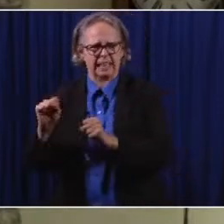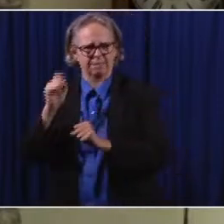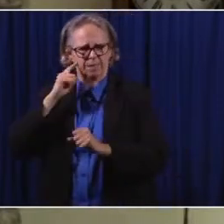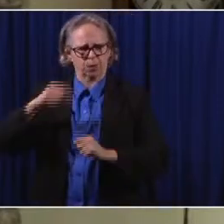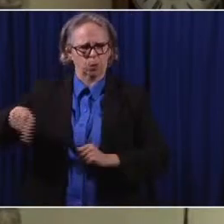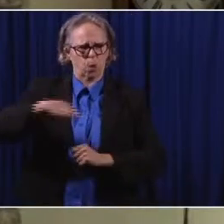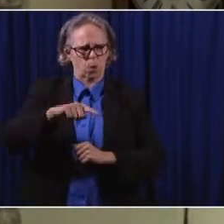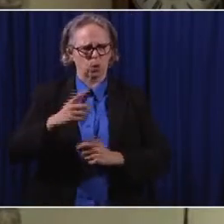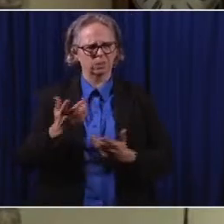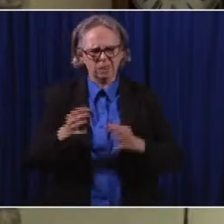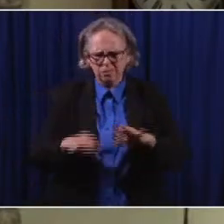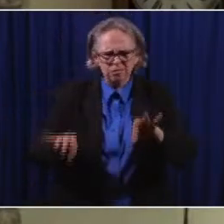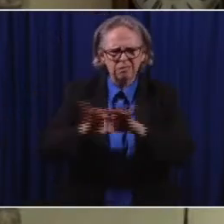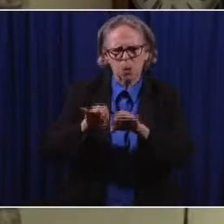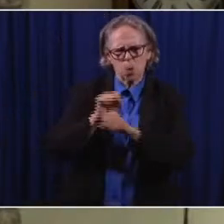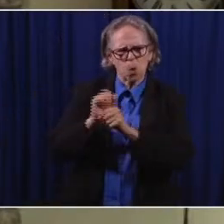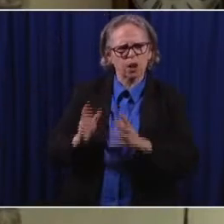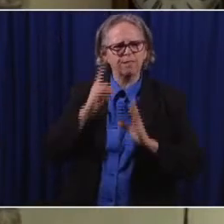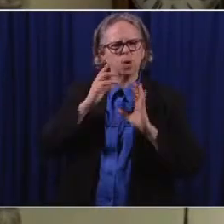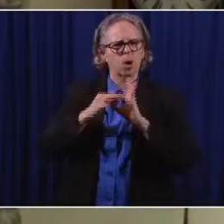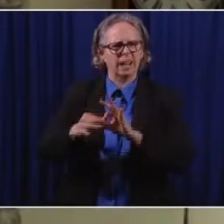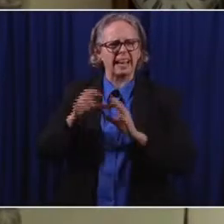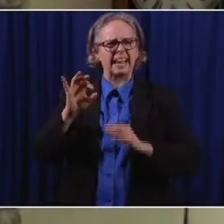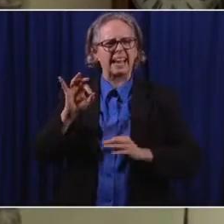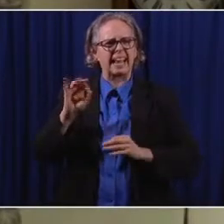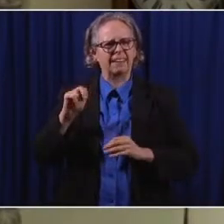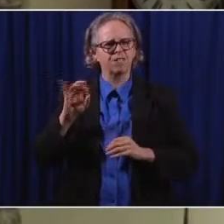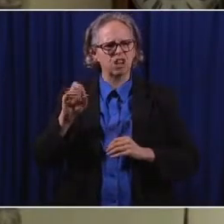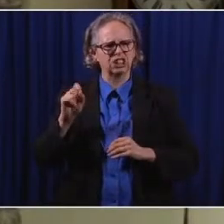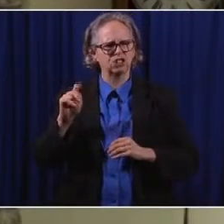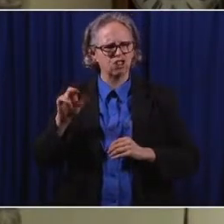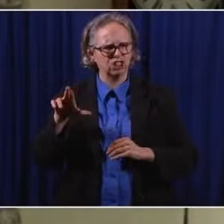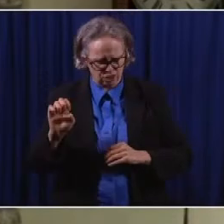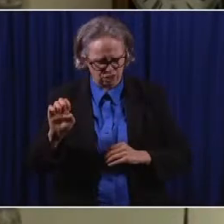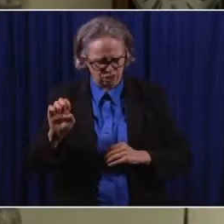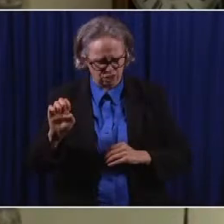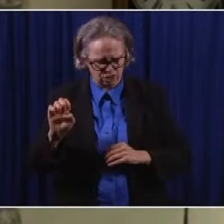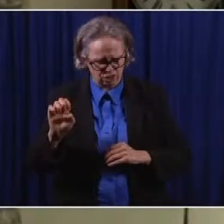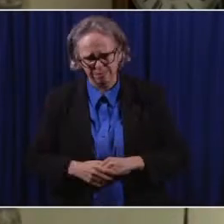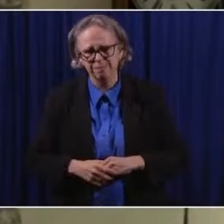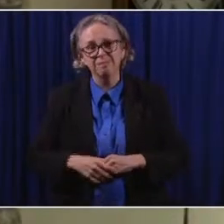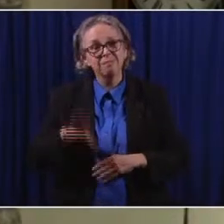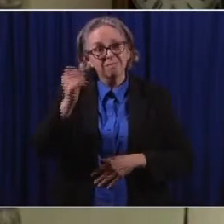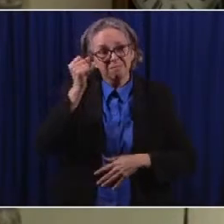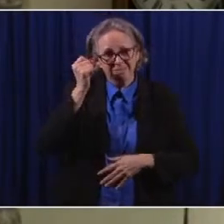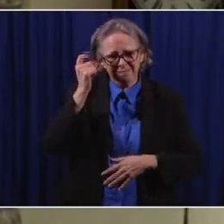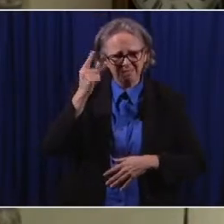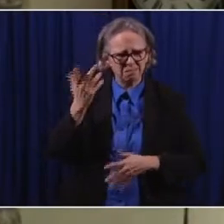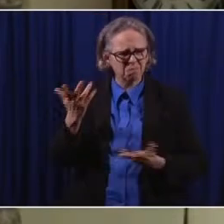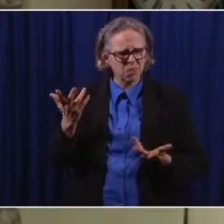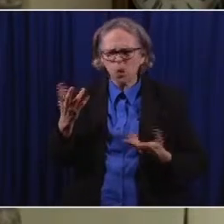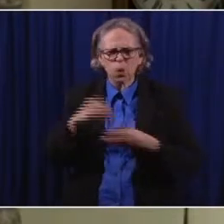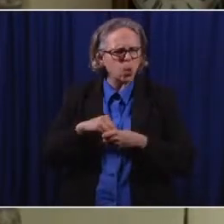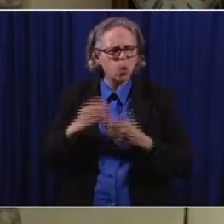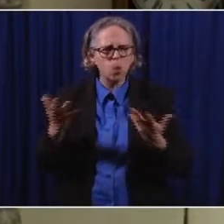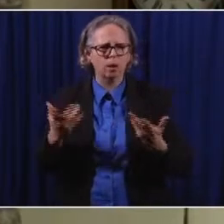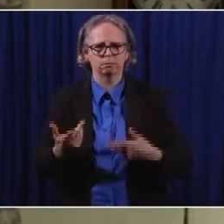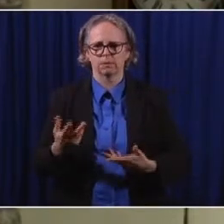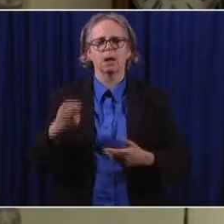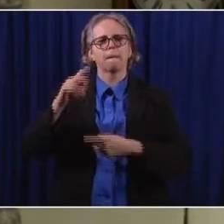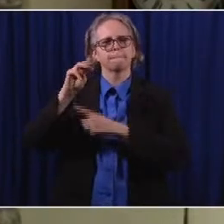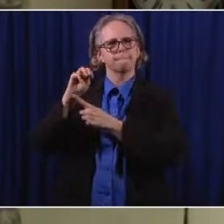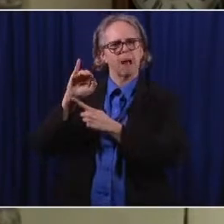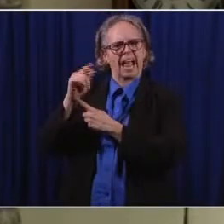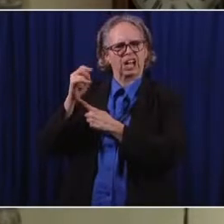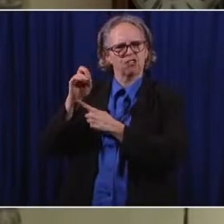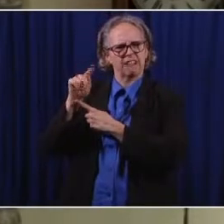infrastructure is part of that. And some of the most important people are migrant workers, our seasonal workers. We've been